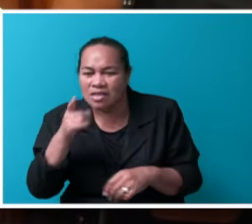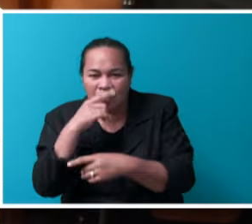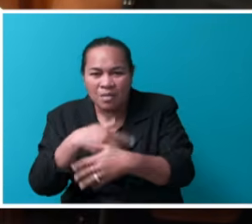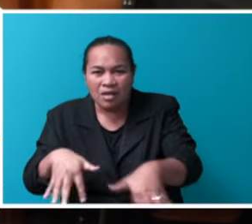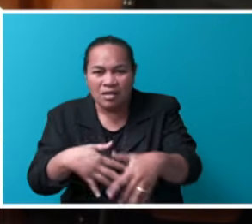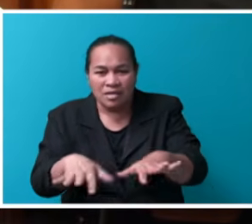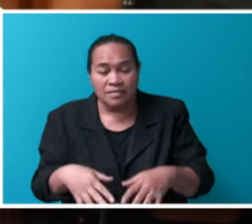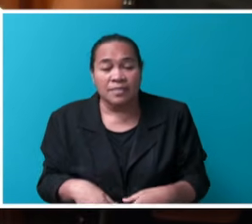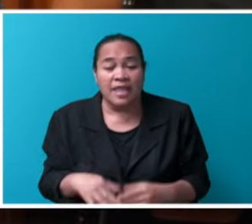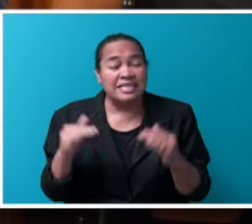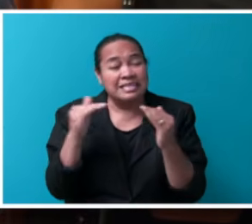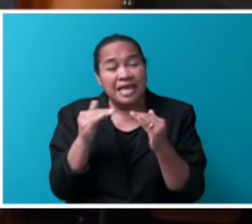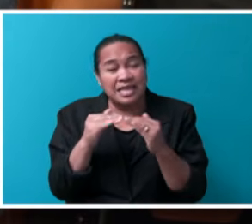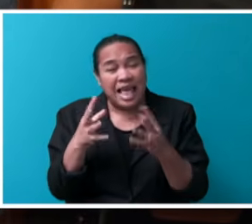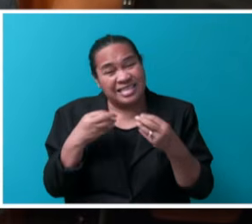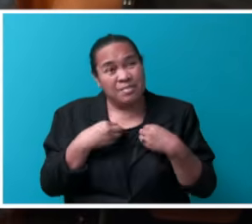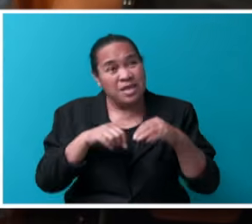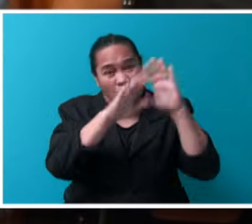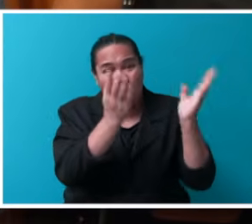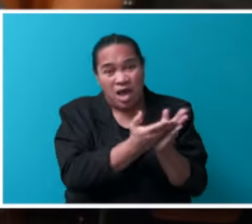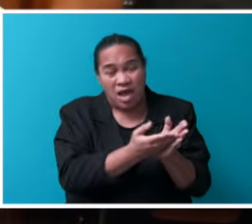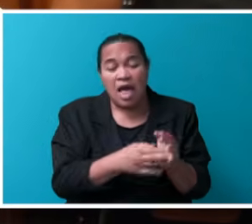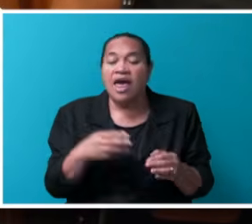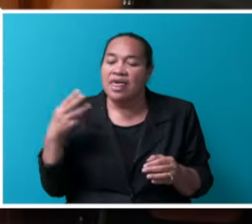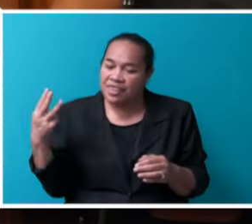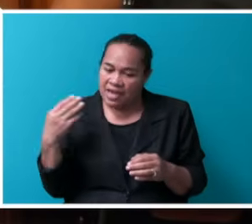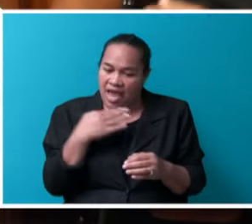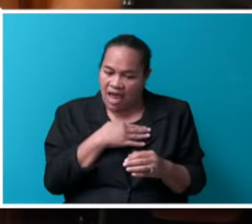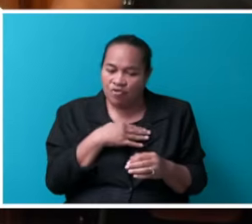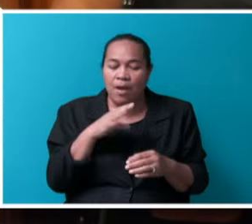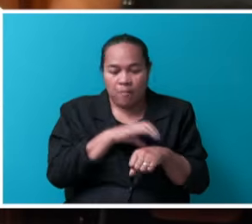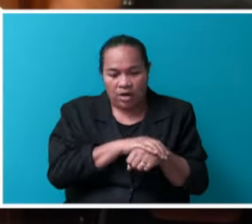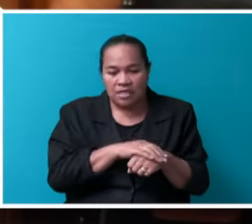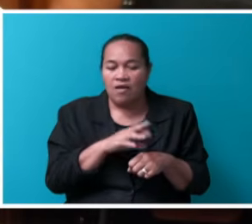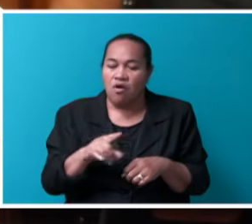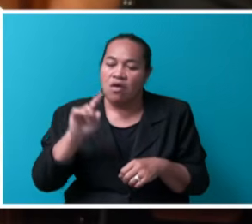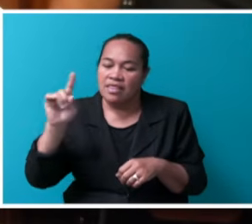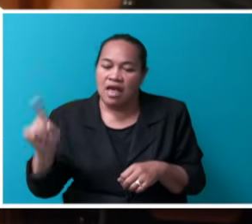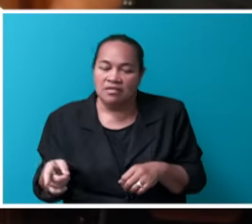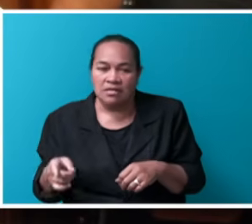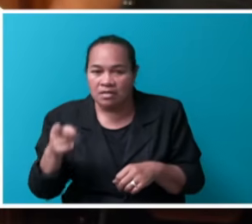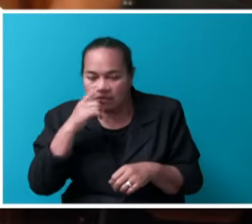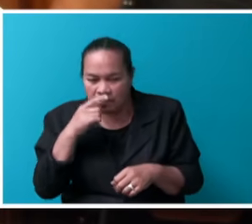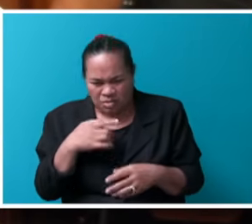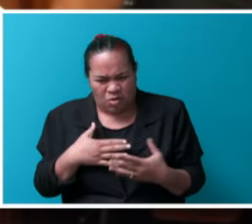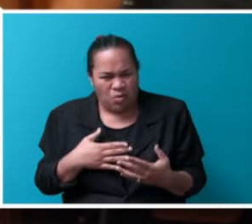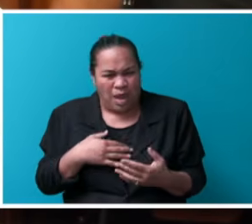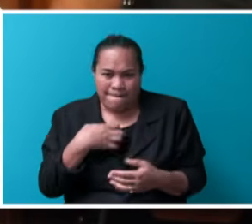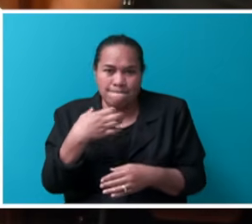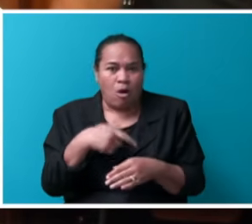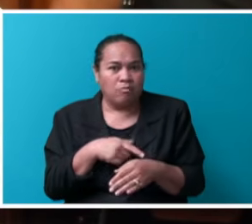Mr. Speaker, around the world is around 300 per 100,000 population. We are actually more than